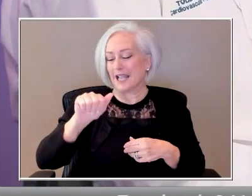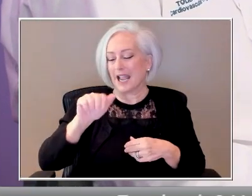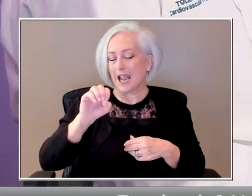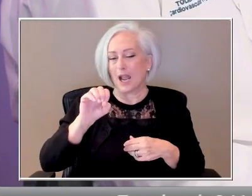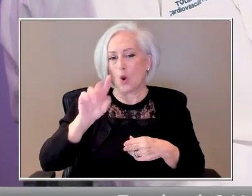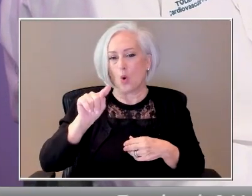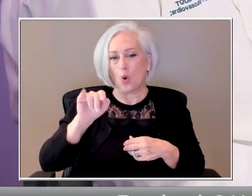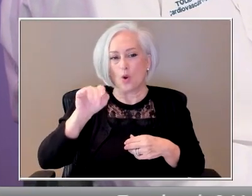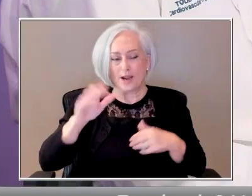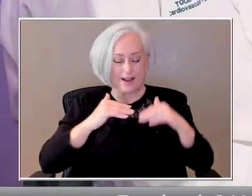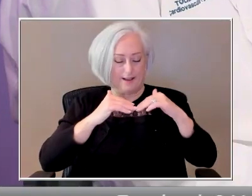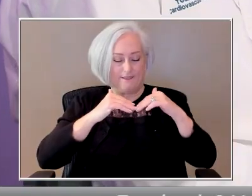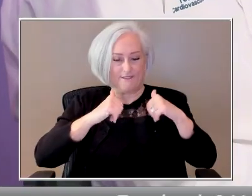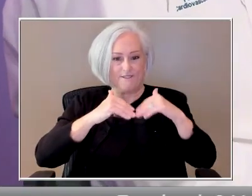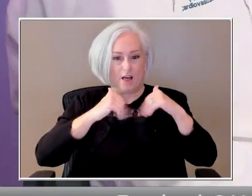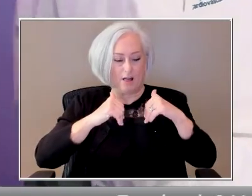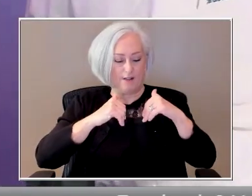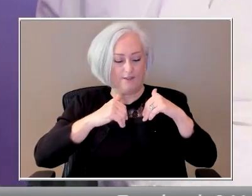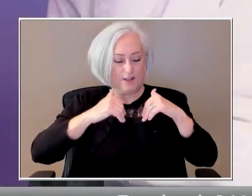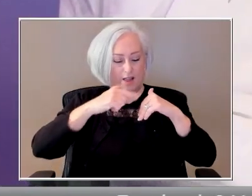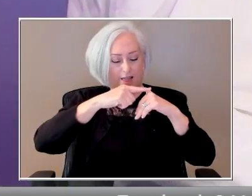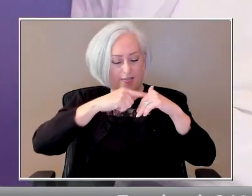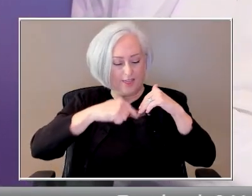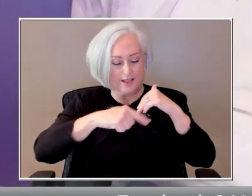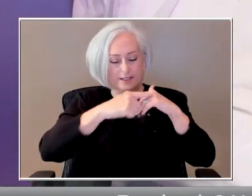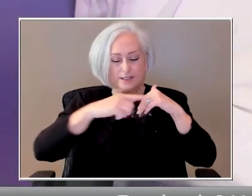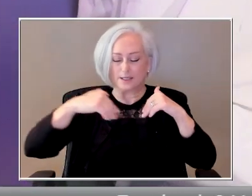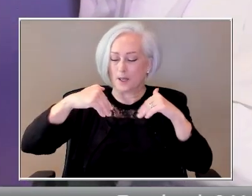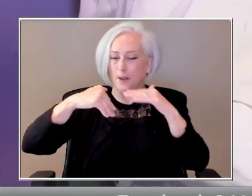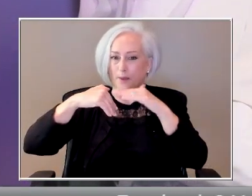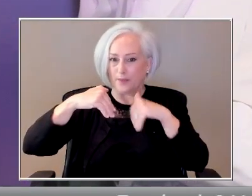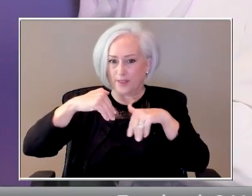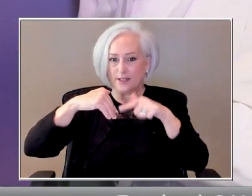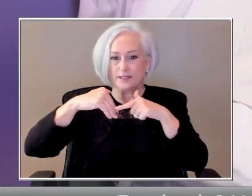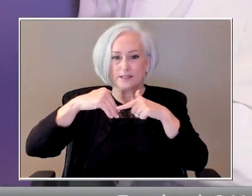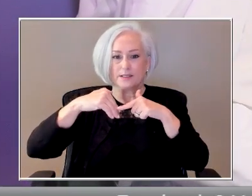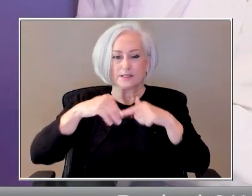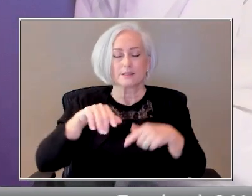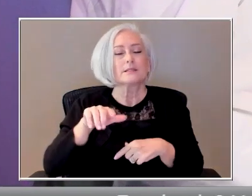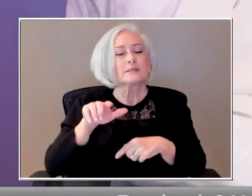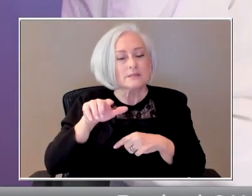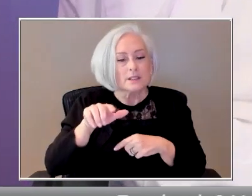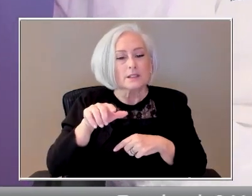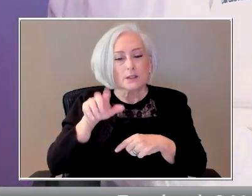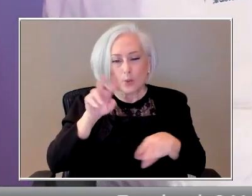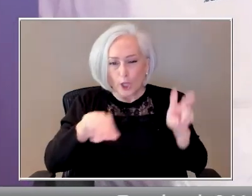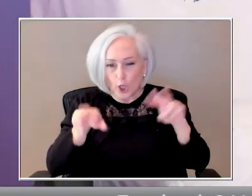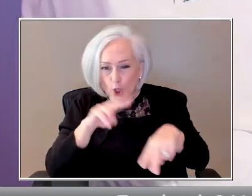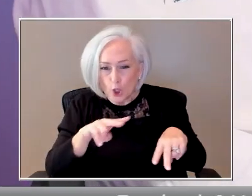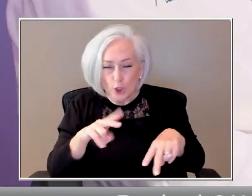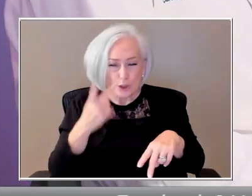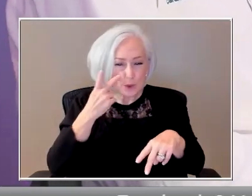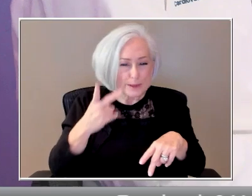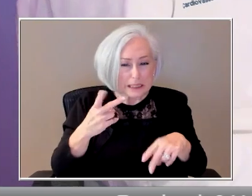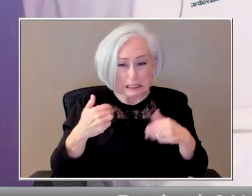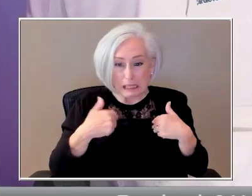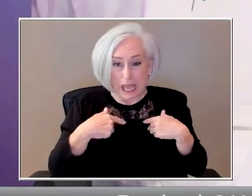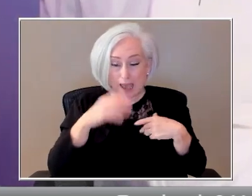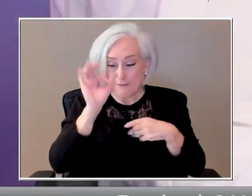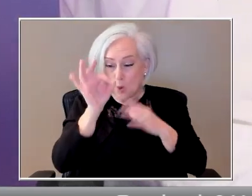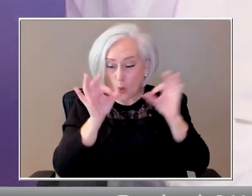pristine, no calcification. We look for fenestrations or little holes at the edges of the valve along